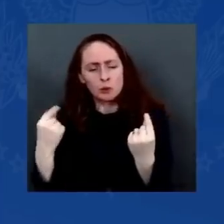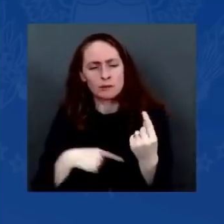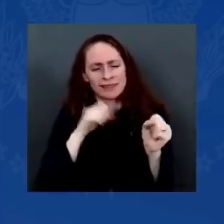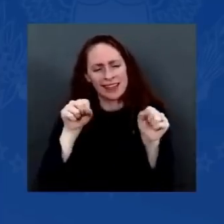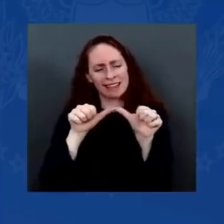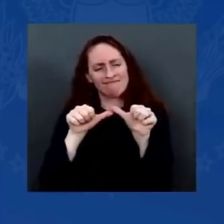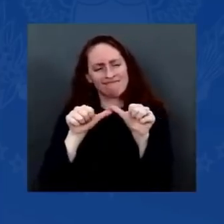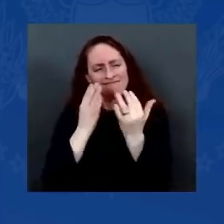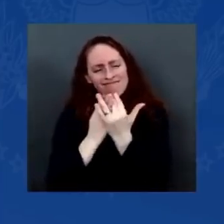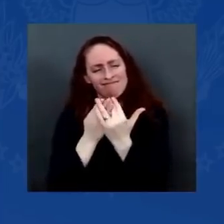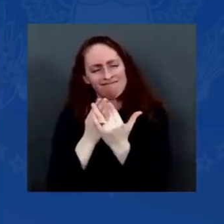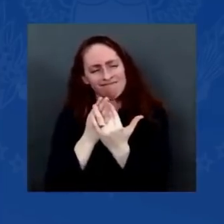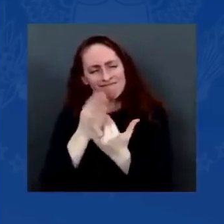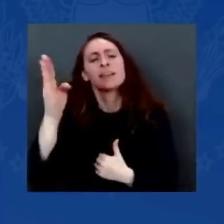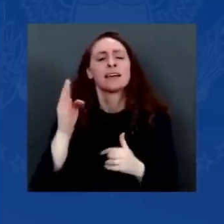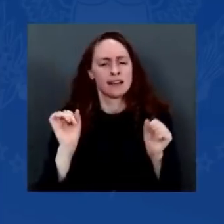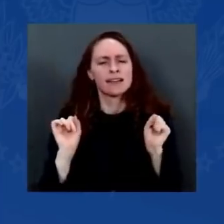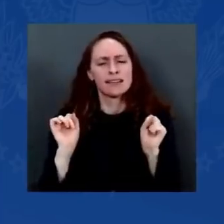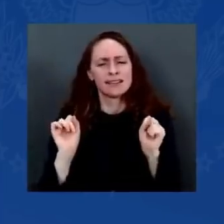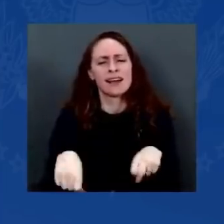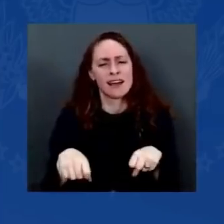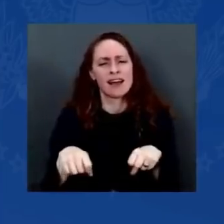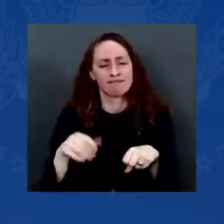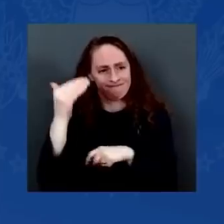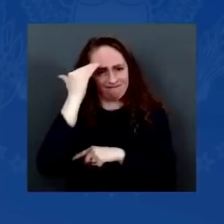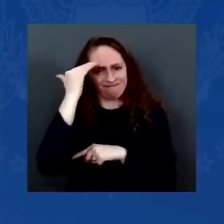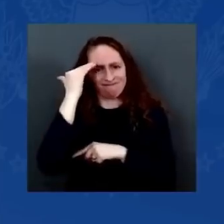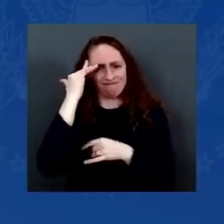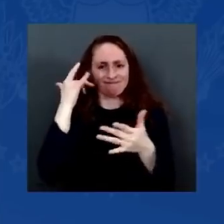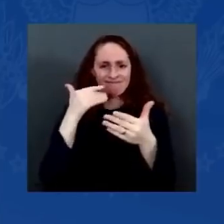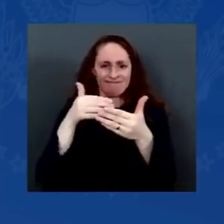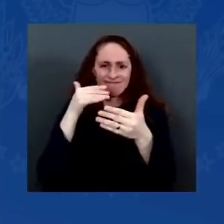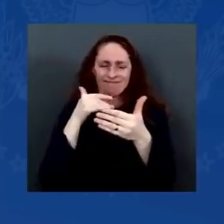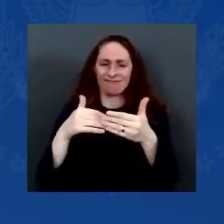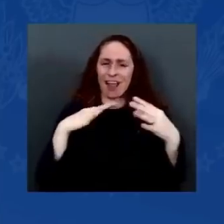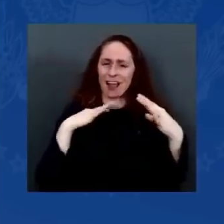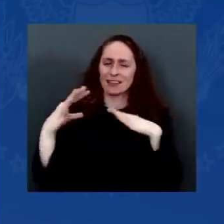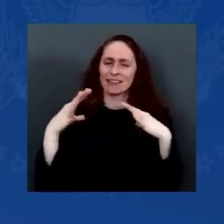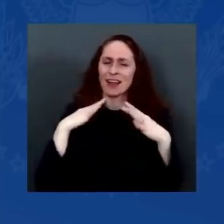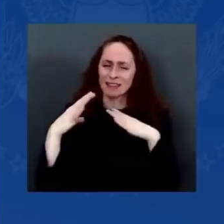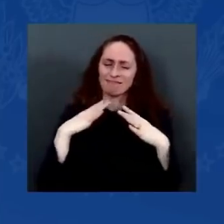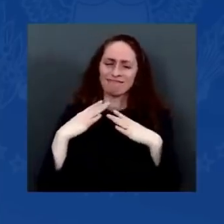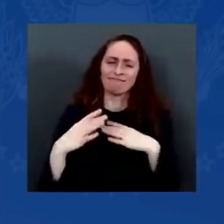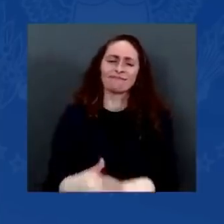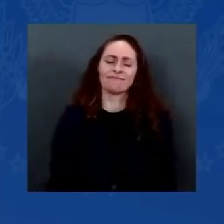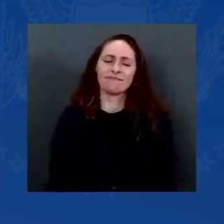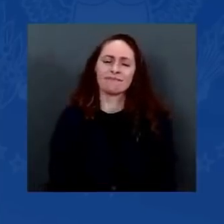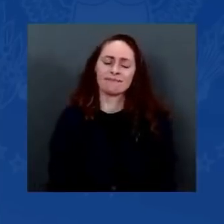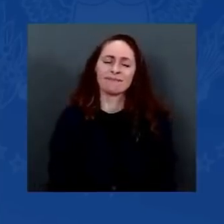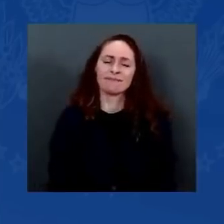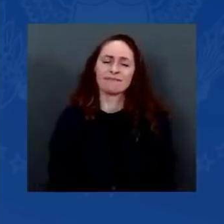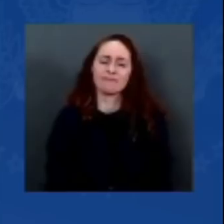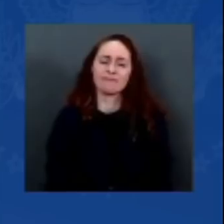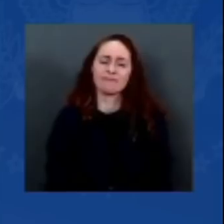faith. I want to sincerely thank you for your perseverance, your courage, your countless acts of kindness, love, and